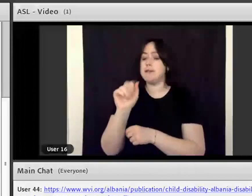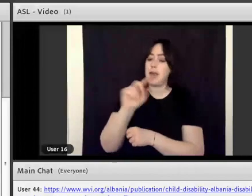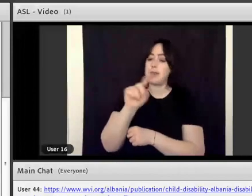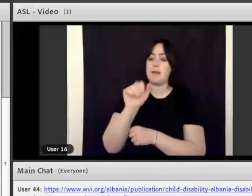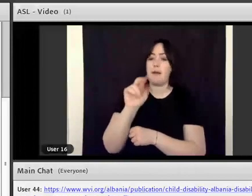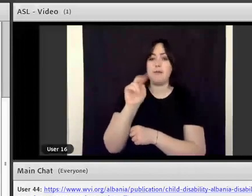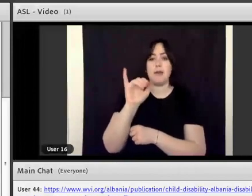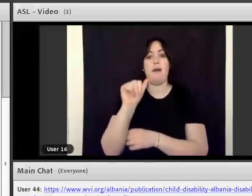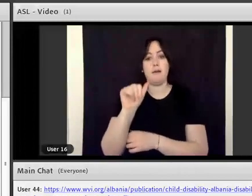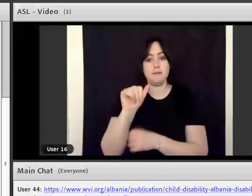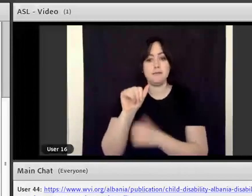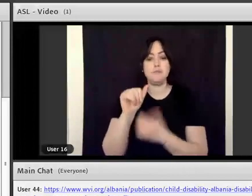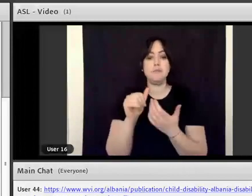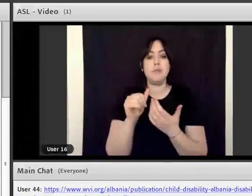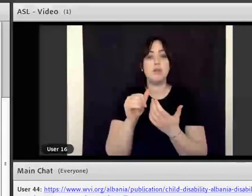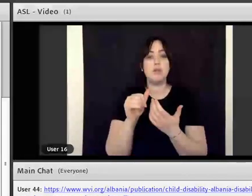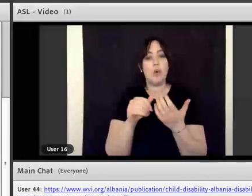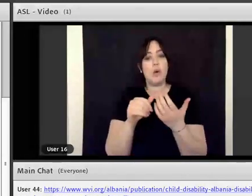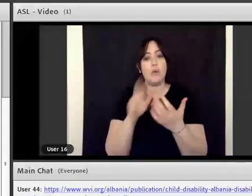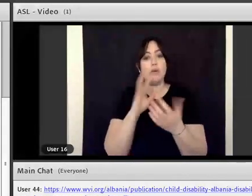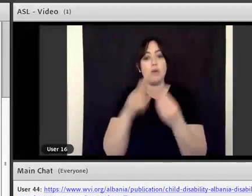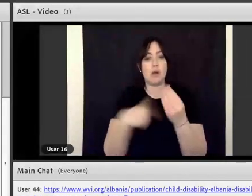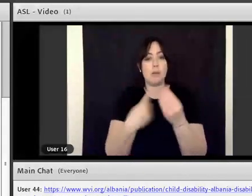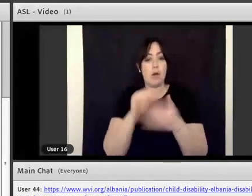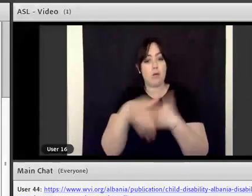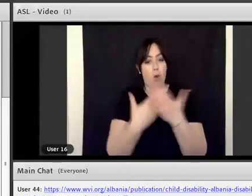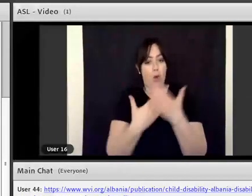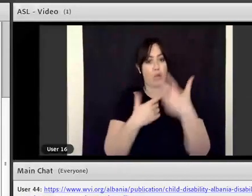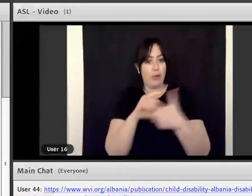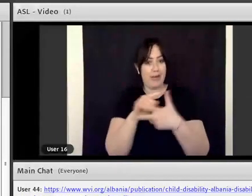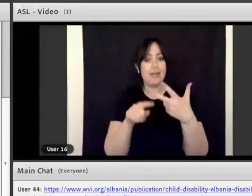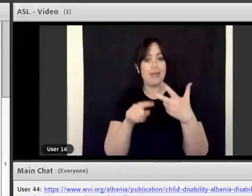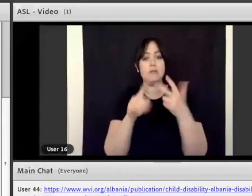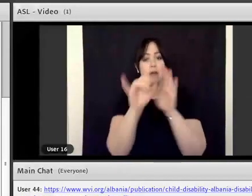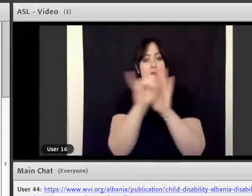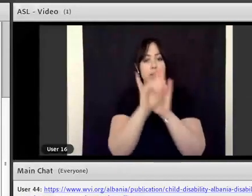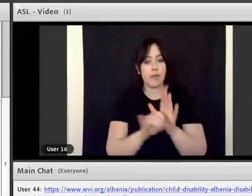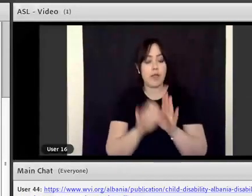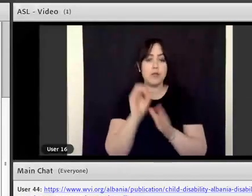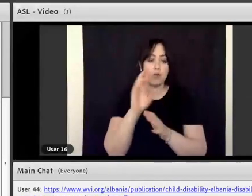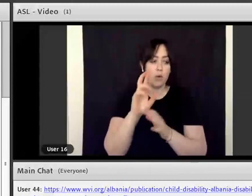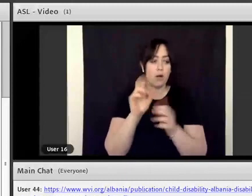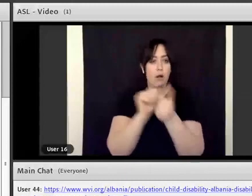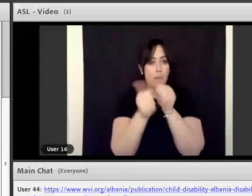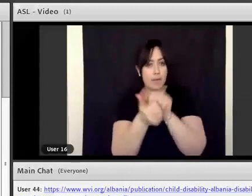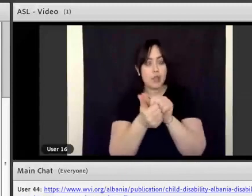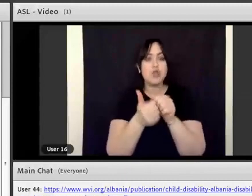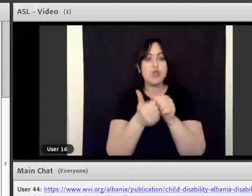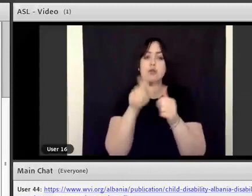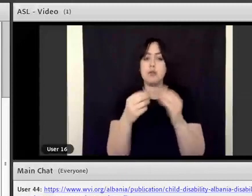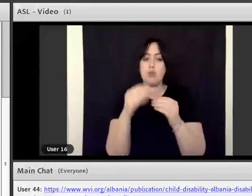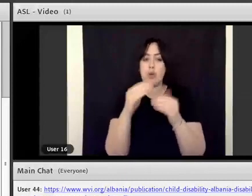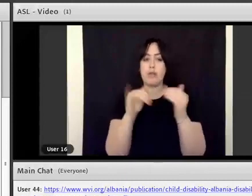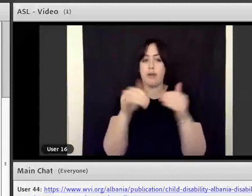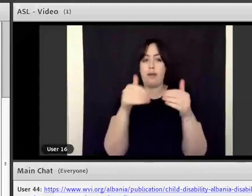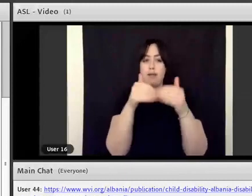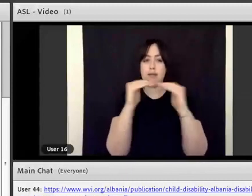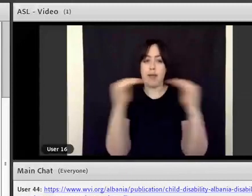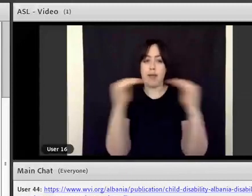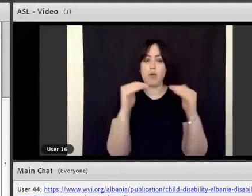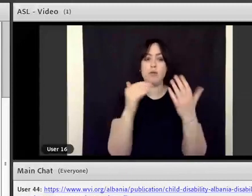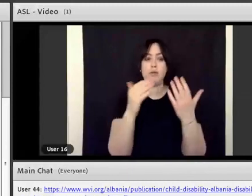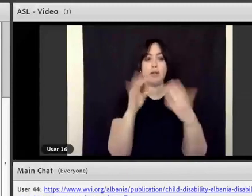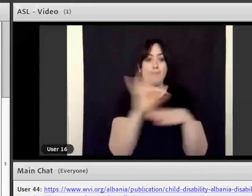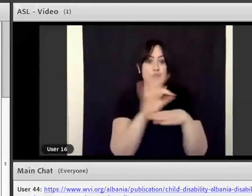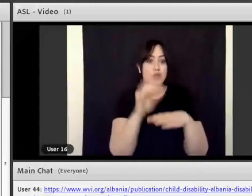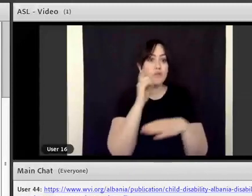identification for accommodation, it needs multiple more levels. It needs to get down to where, as it says, what functional domains are you screening, then